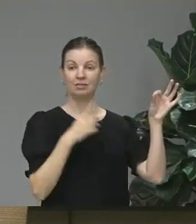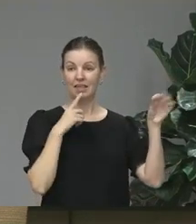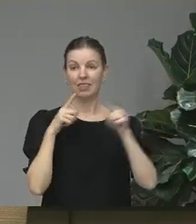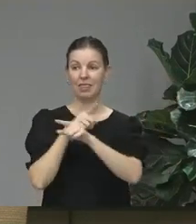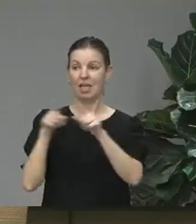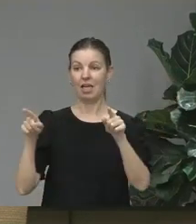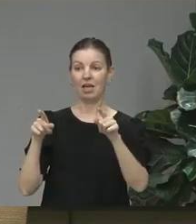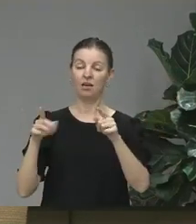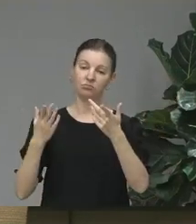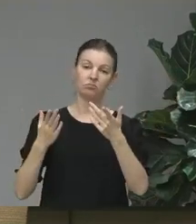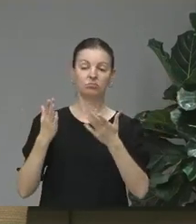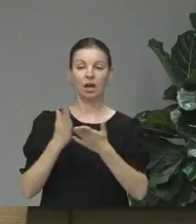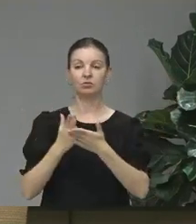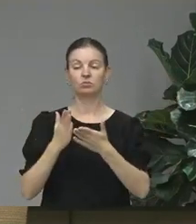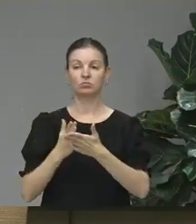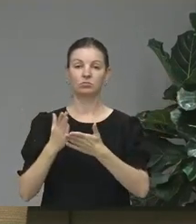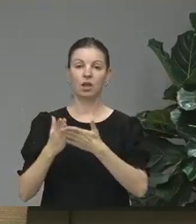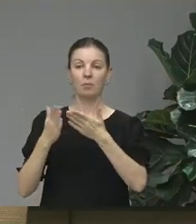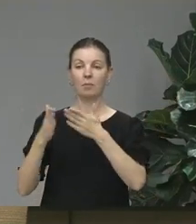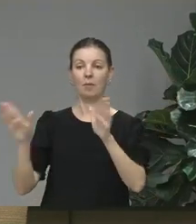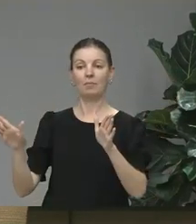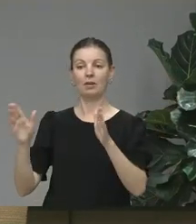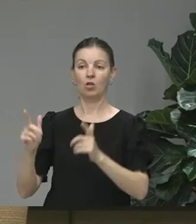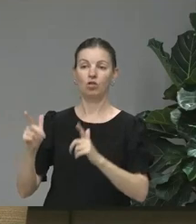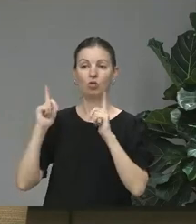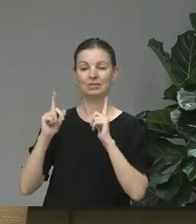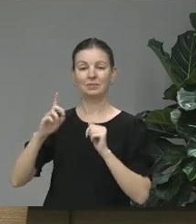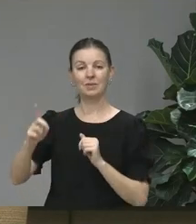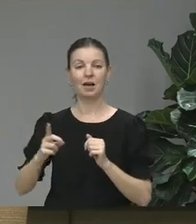authority, but private citizens working in business environments